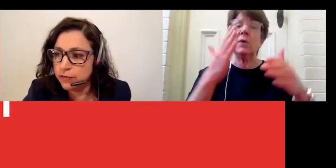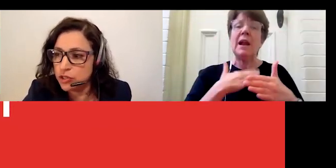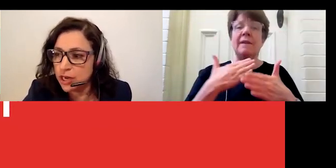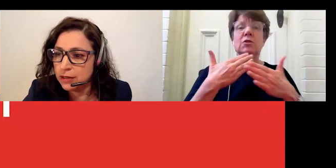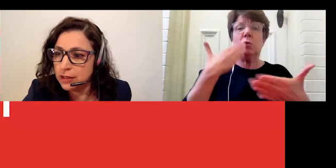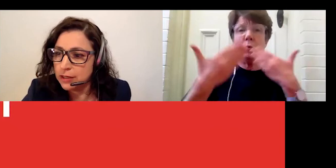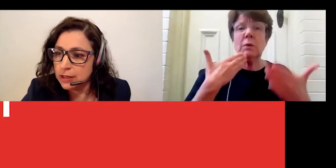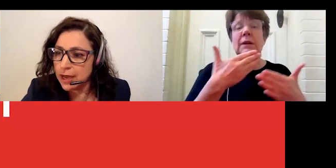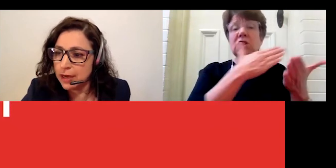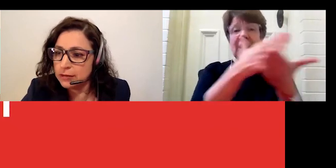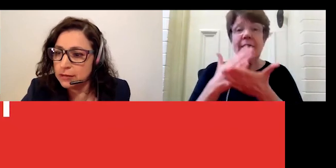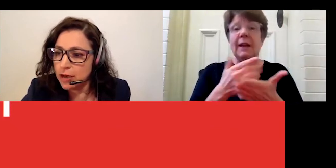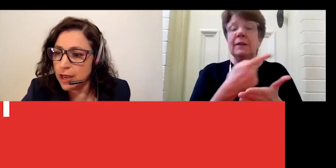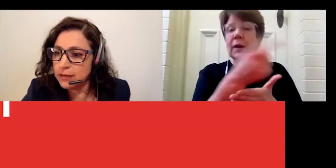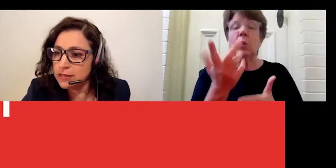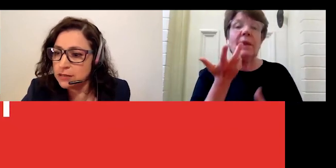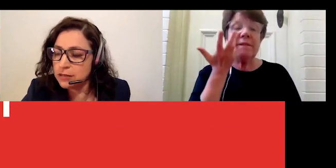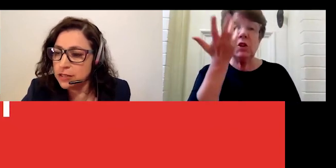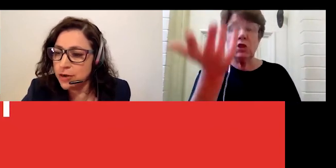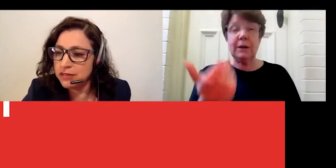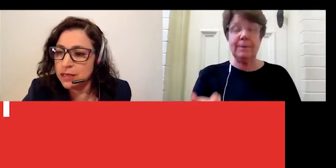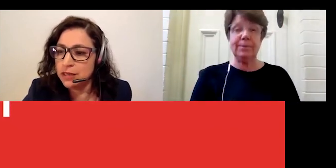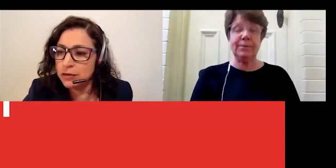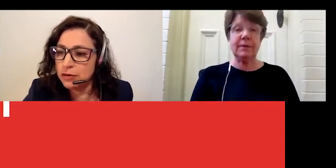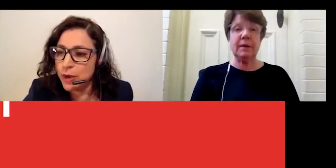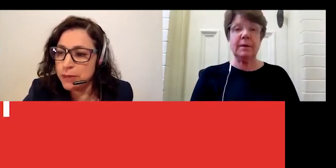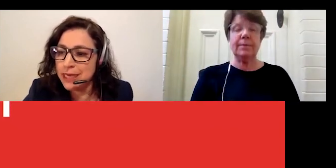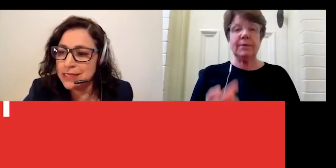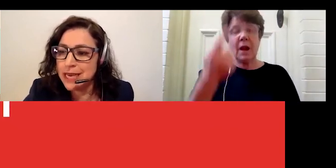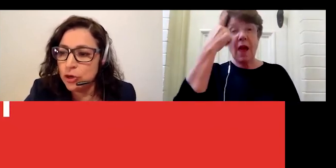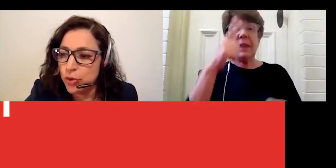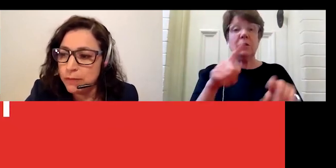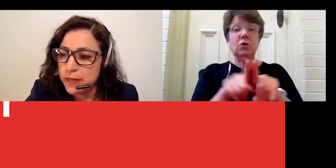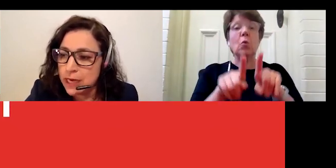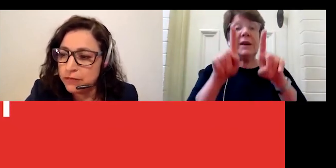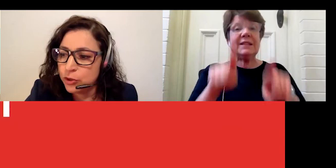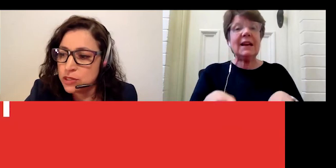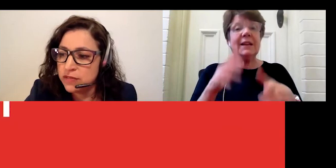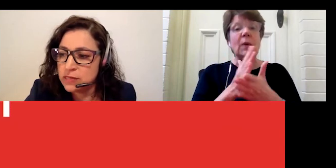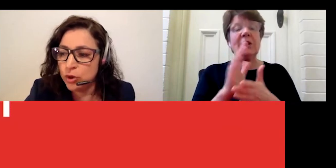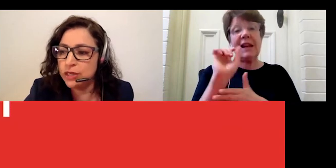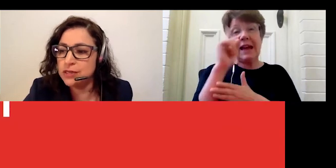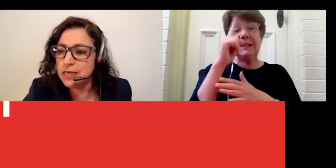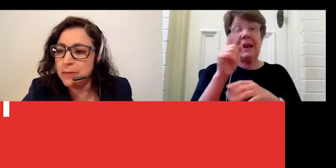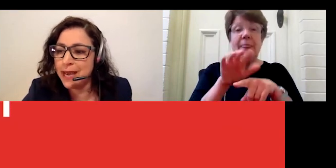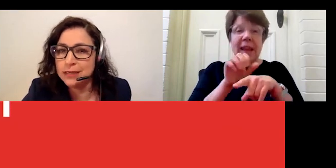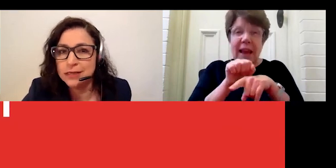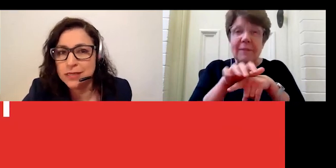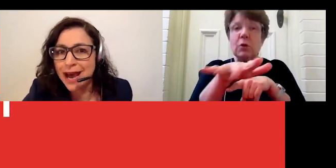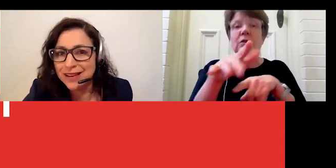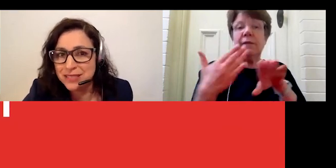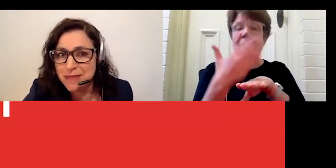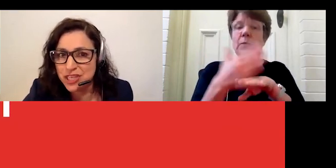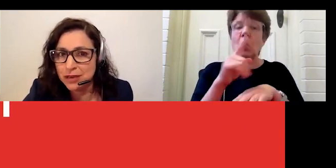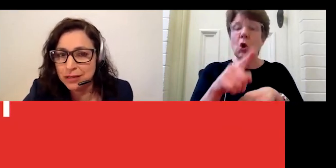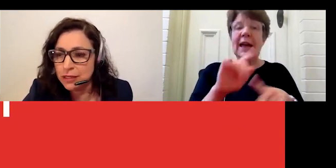you in the future. And, you know, I think that we're beginning to get a grip on the influence of this work and its impact, and it's